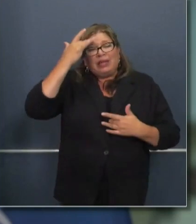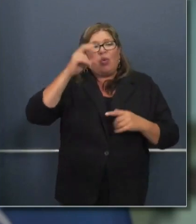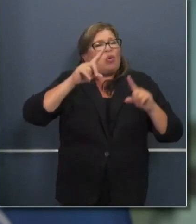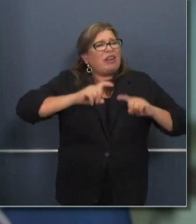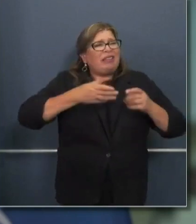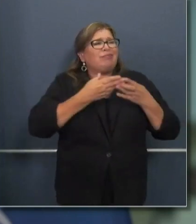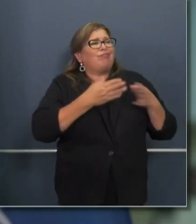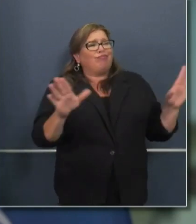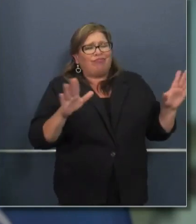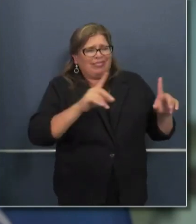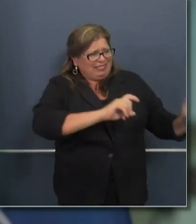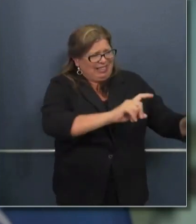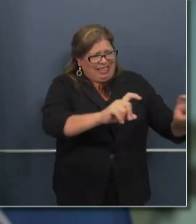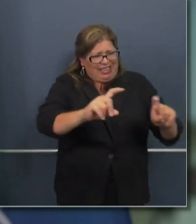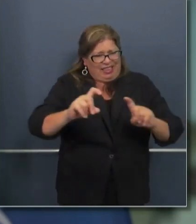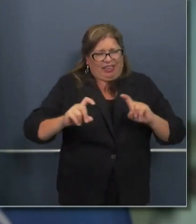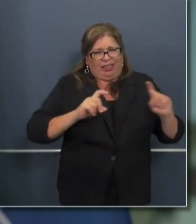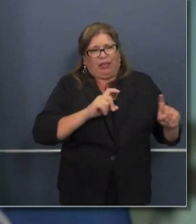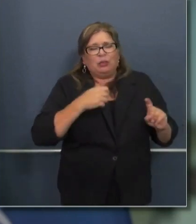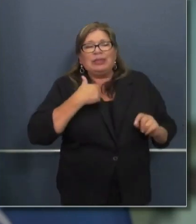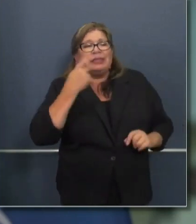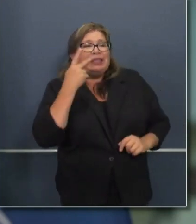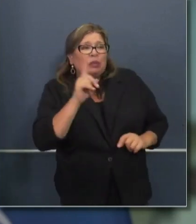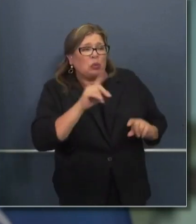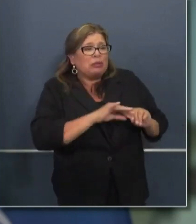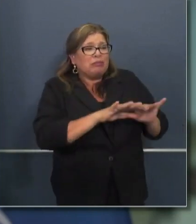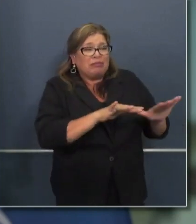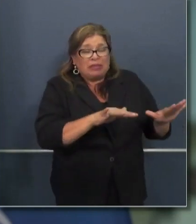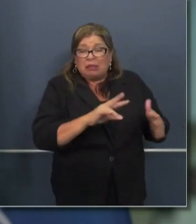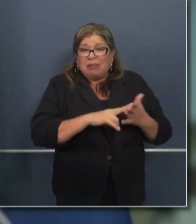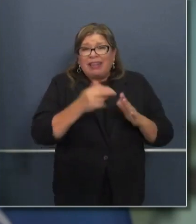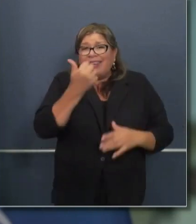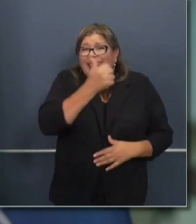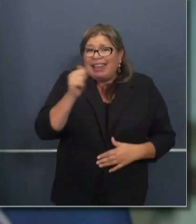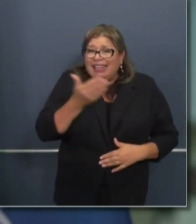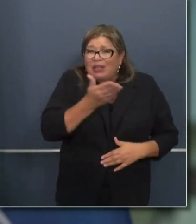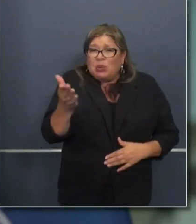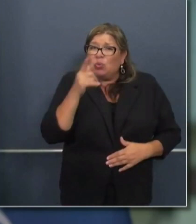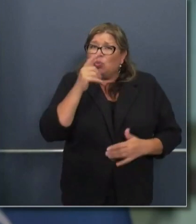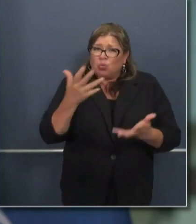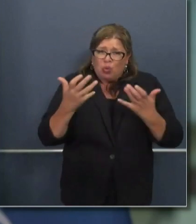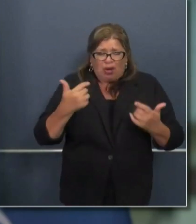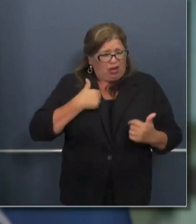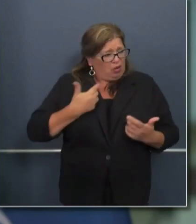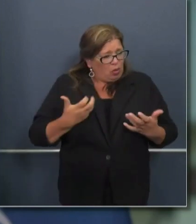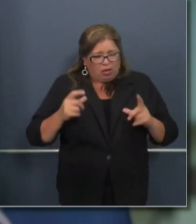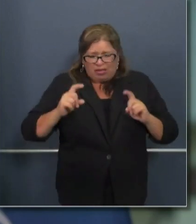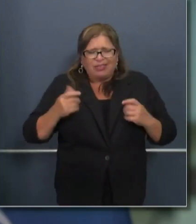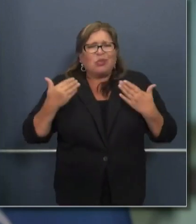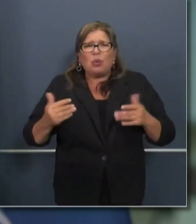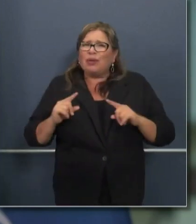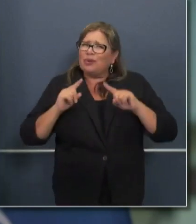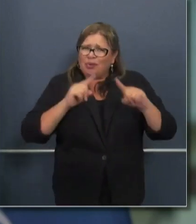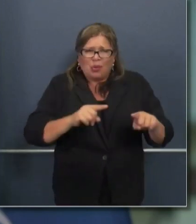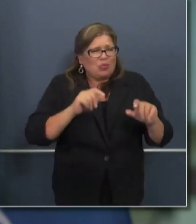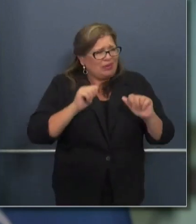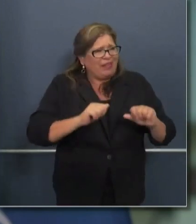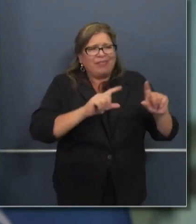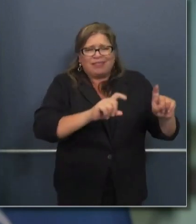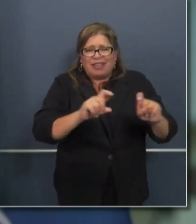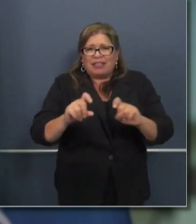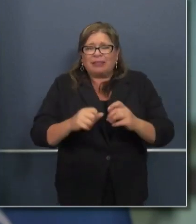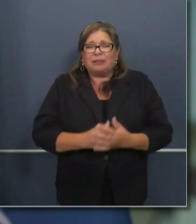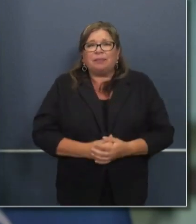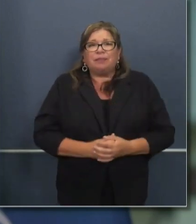sure those that want to avail themselves to testing, that they have the capacity to get the tests. And so I think there are a